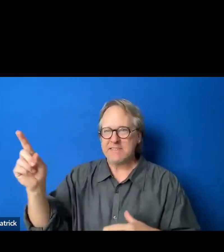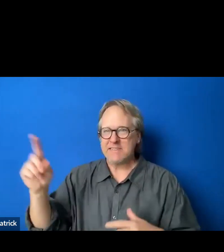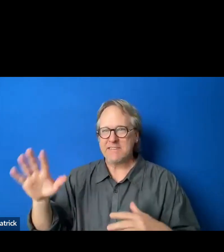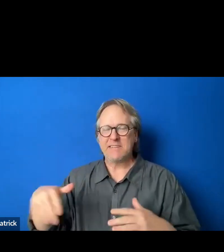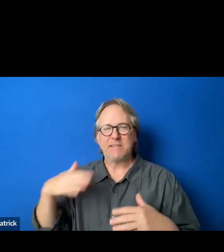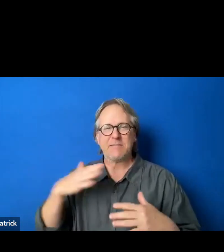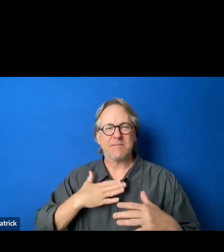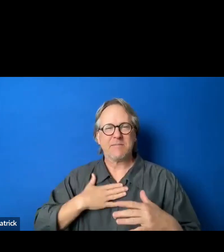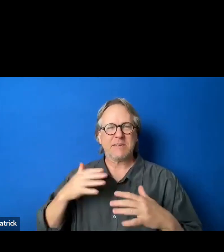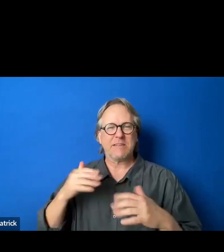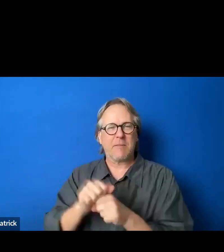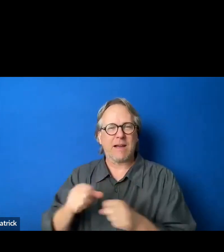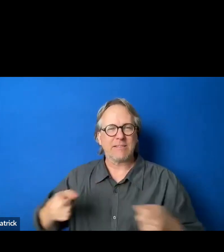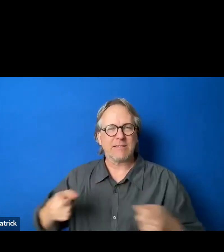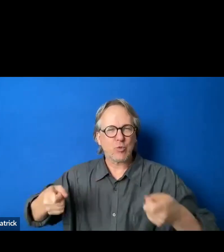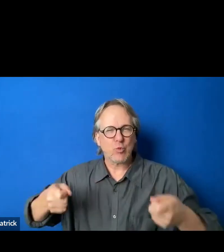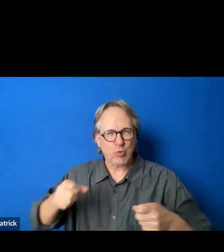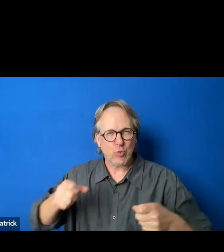in my scooter or whatever.